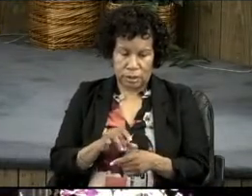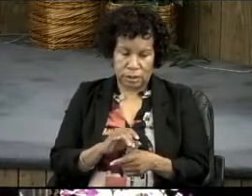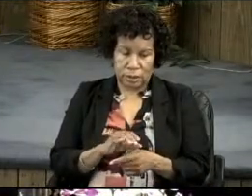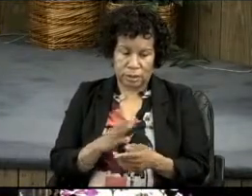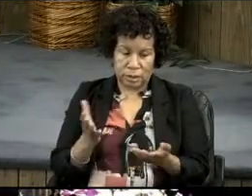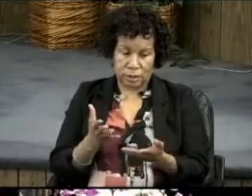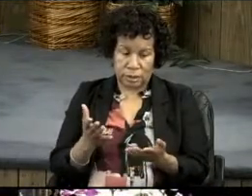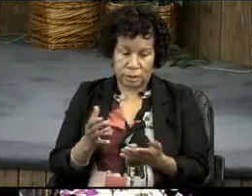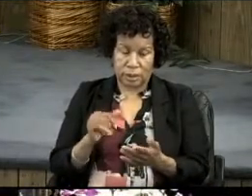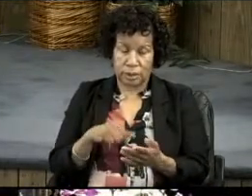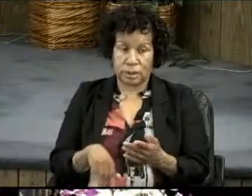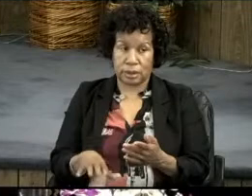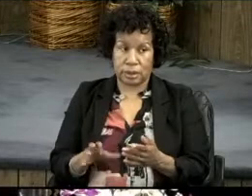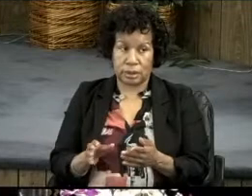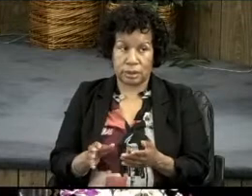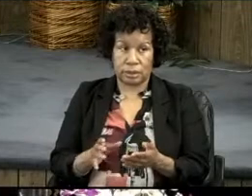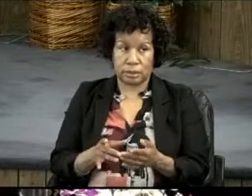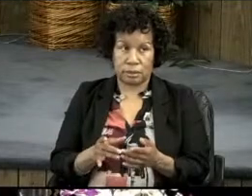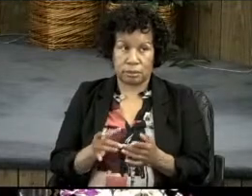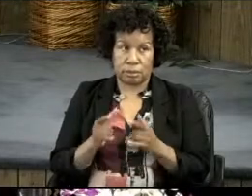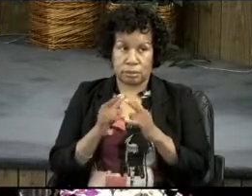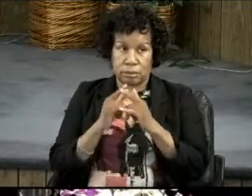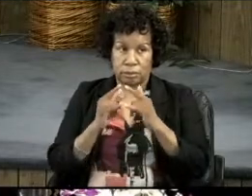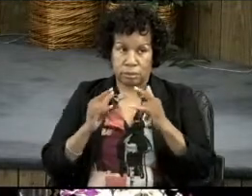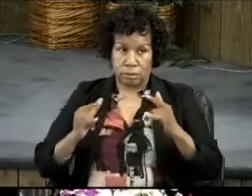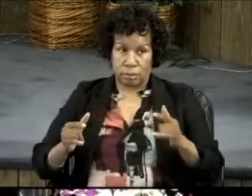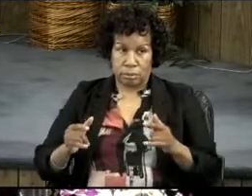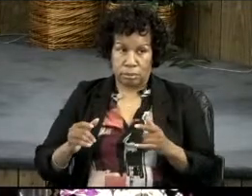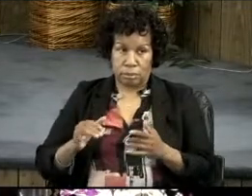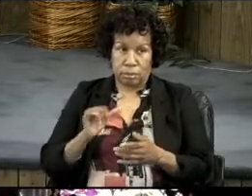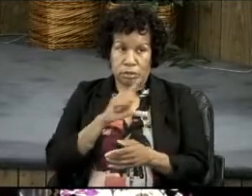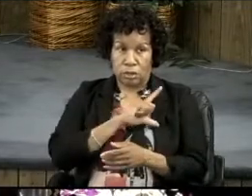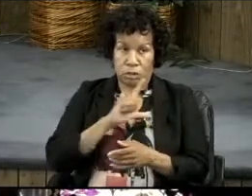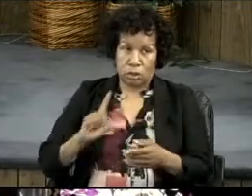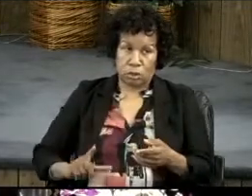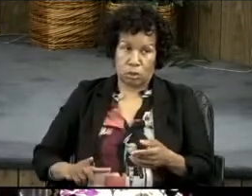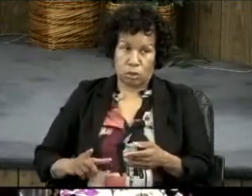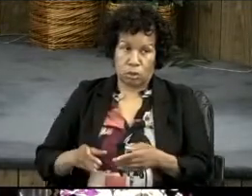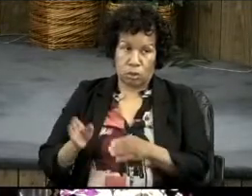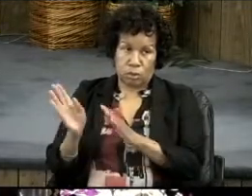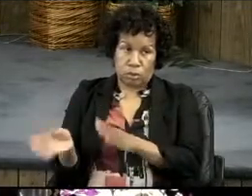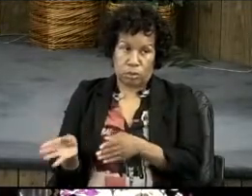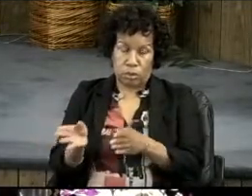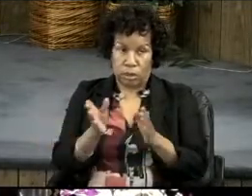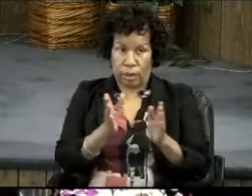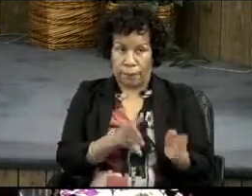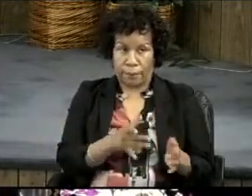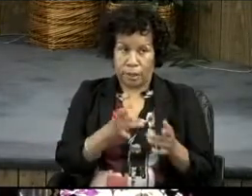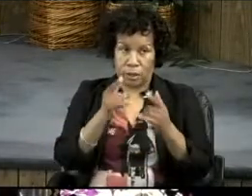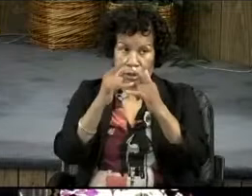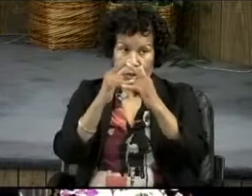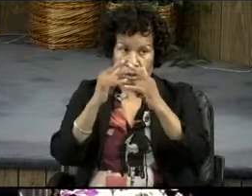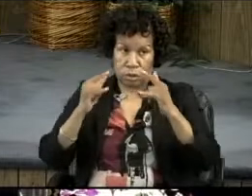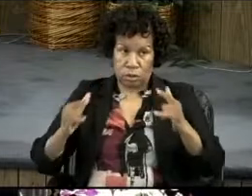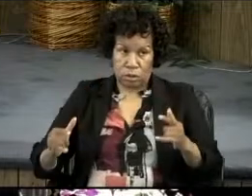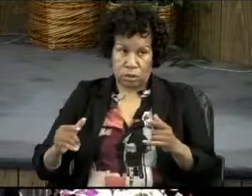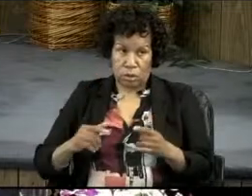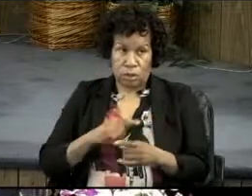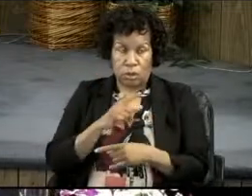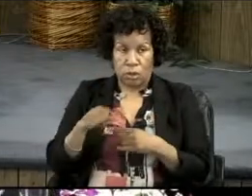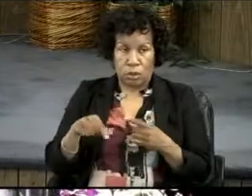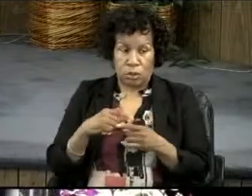The Lord prepares a tabernacle. Wherever the spirit of the Lord, wherever David worships, that's where the tabernacle going to be.